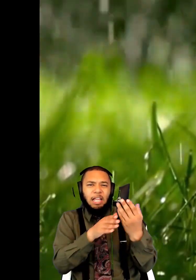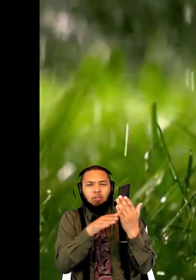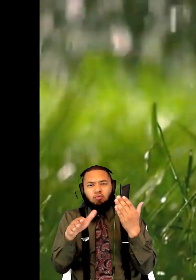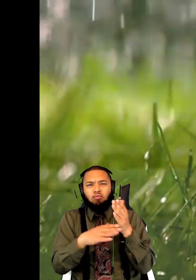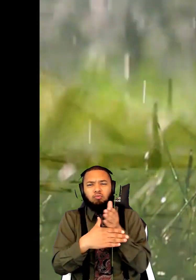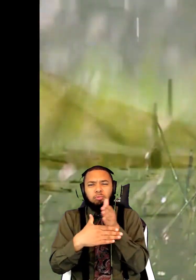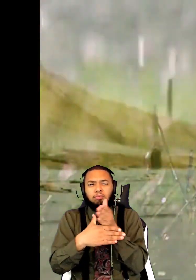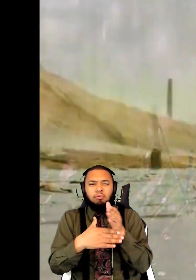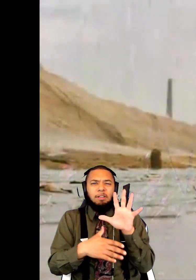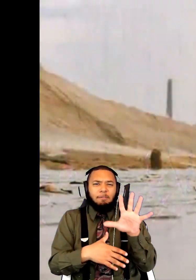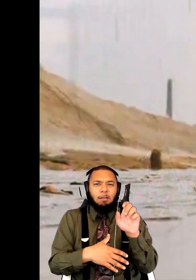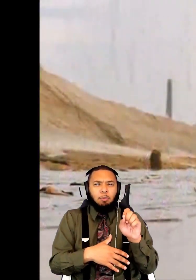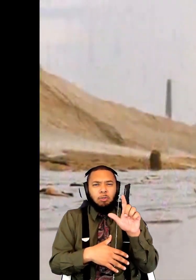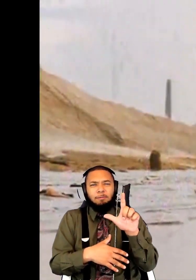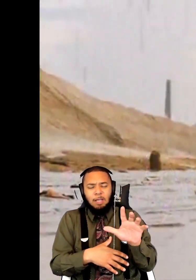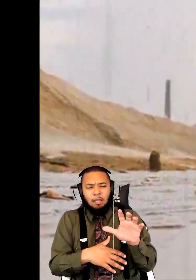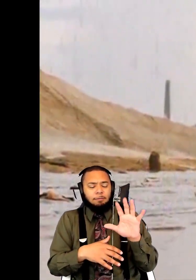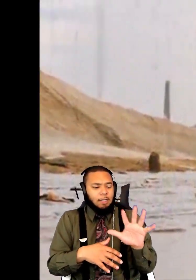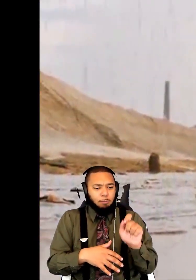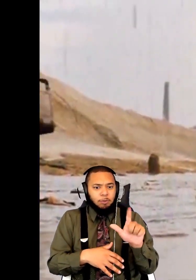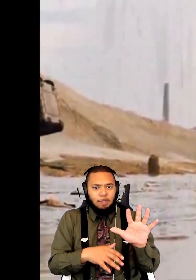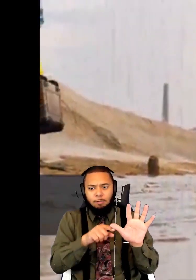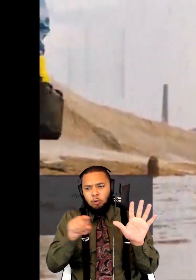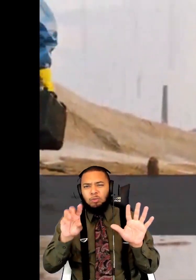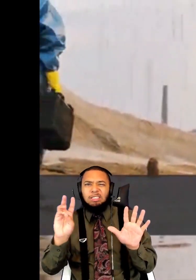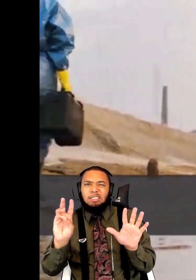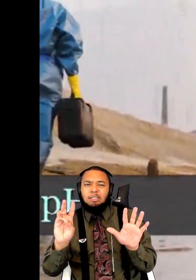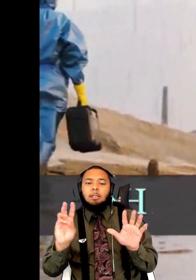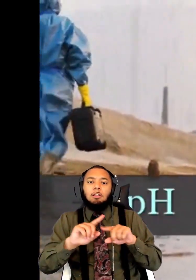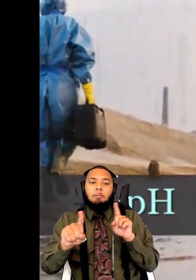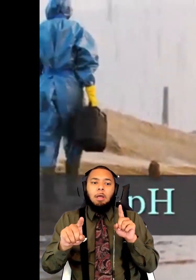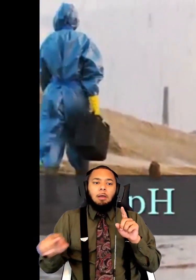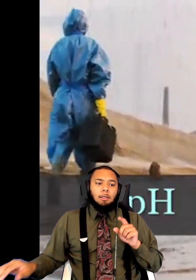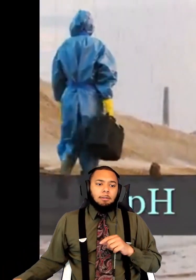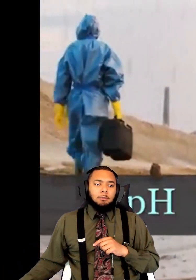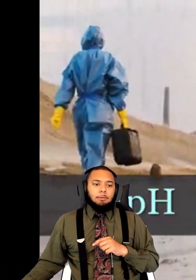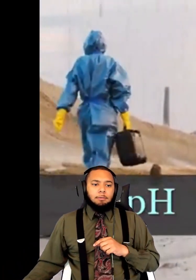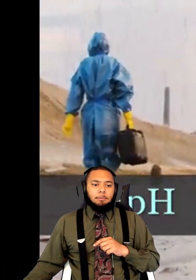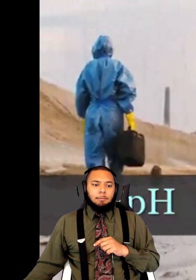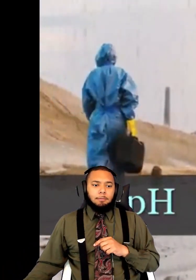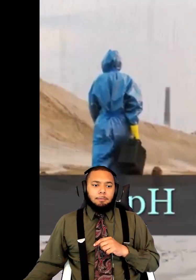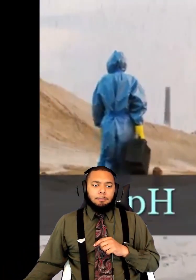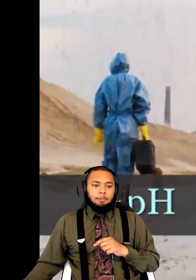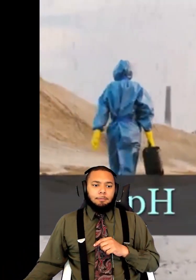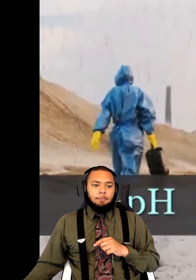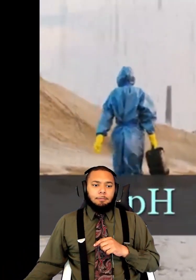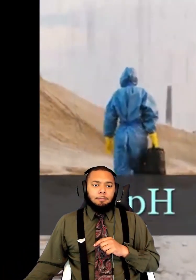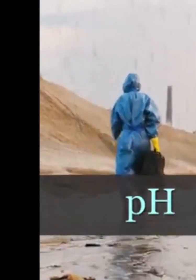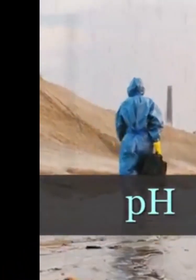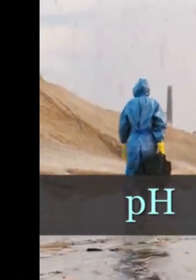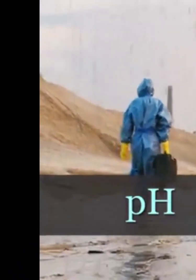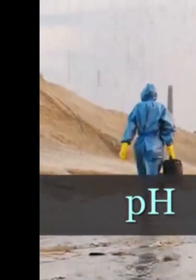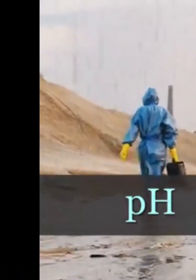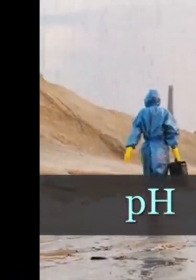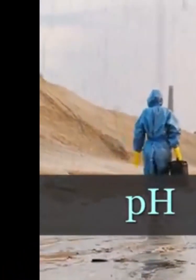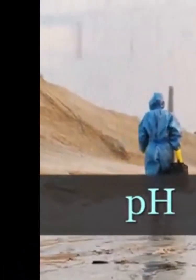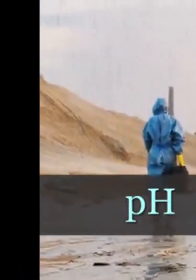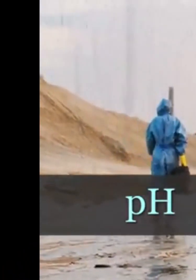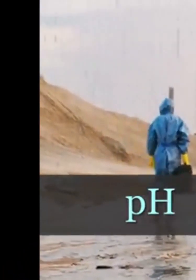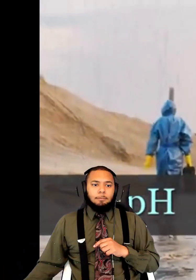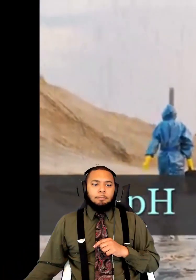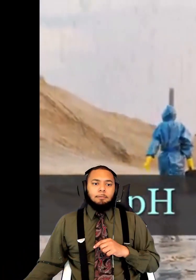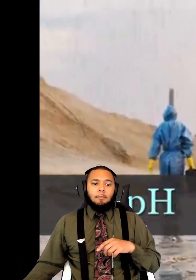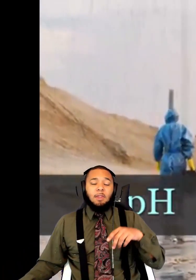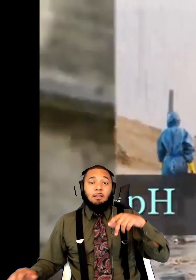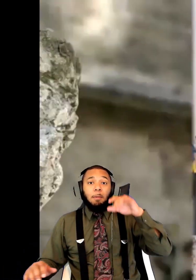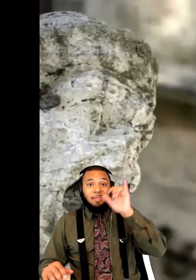rain all the time. But with acidic rain, you're getting into the really low numbers. You're getting into a pH of 3.5 or 4, 4.5, somewhere around in there, where you